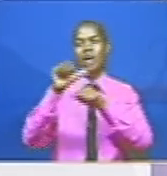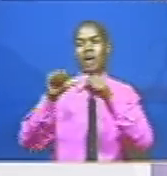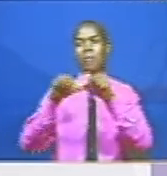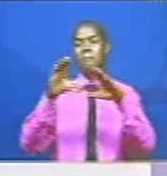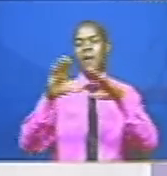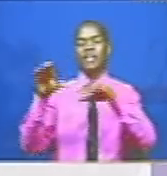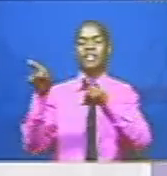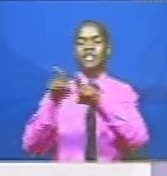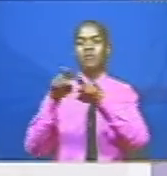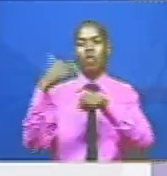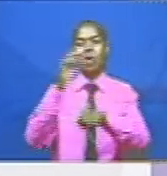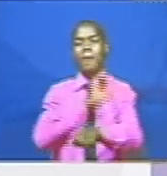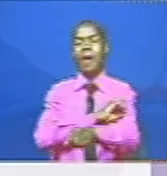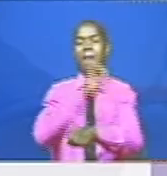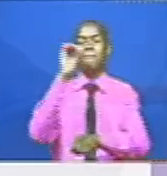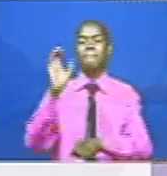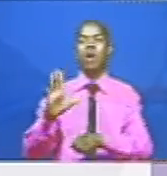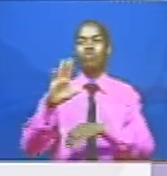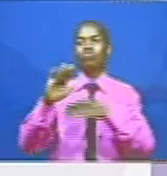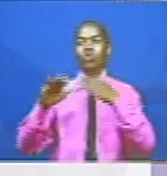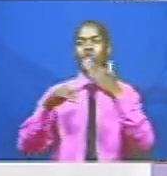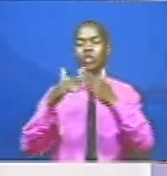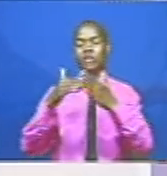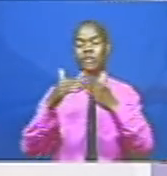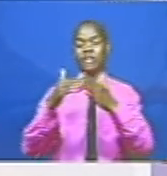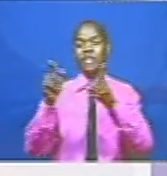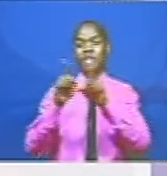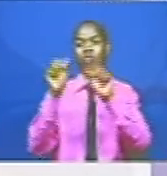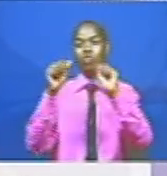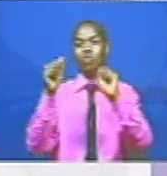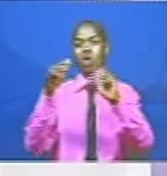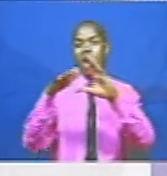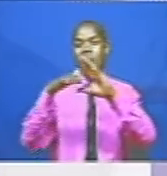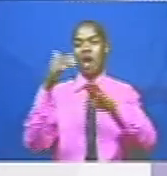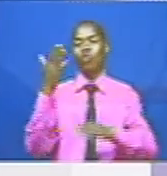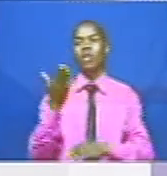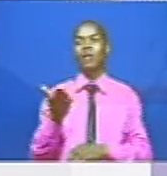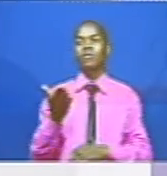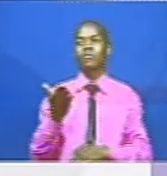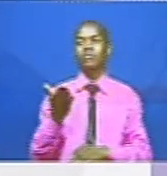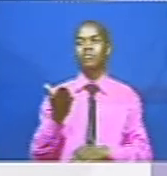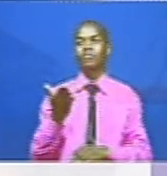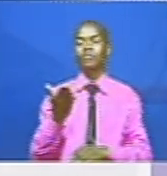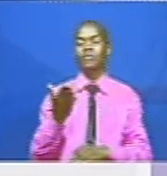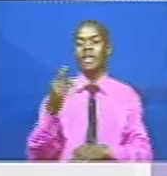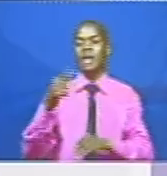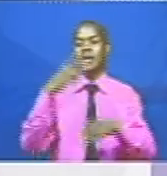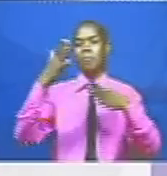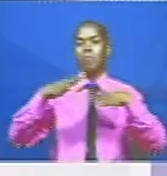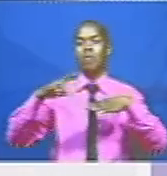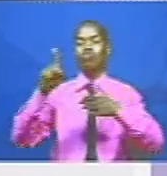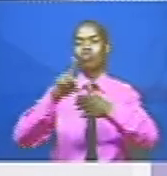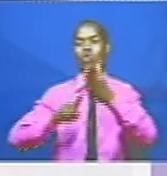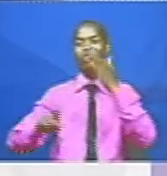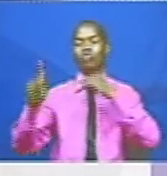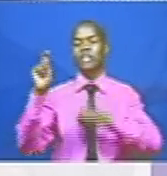operators, especially the young tour operators, so that they can go out there and tell people what Kenya is, what they are good